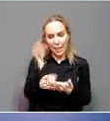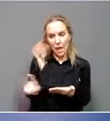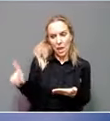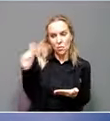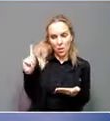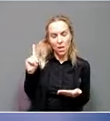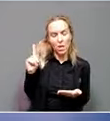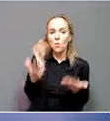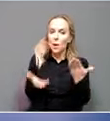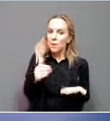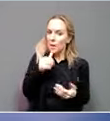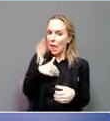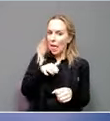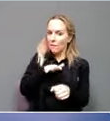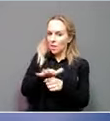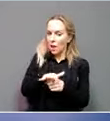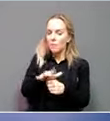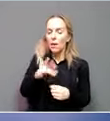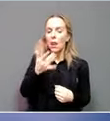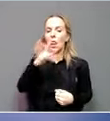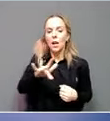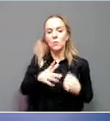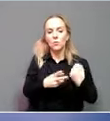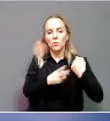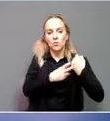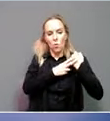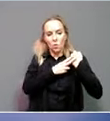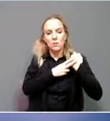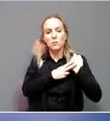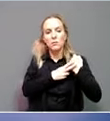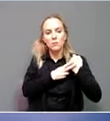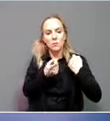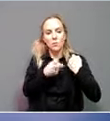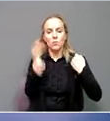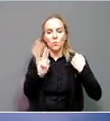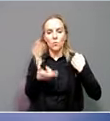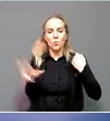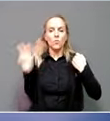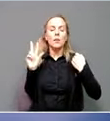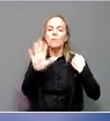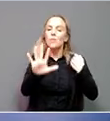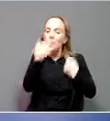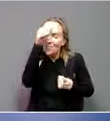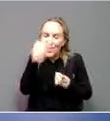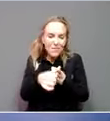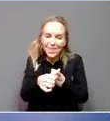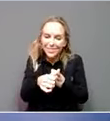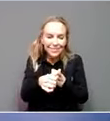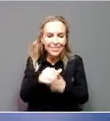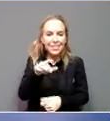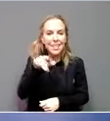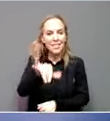had it stored up from the opposite being the weeks before. Let's remember, monoclonal